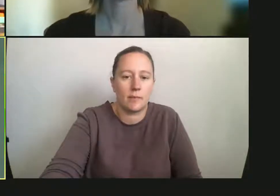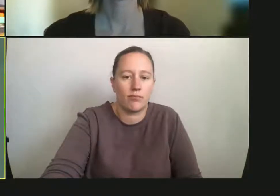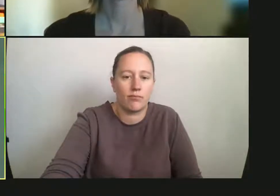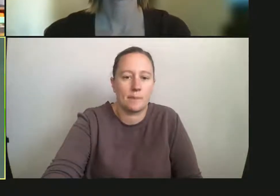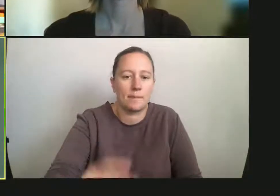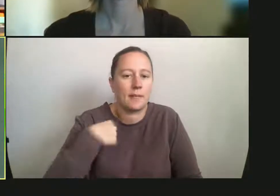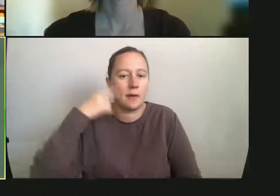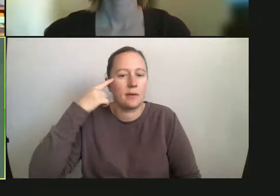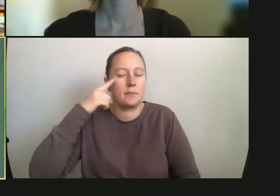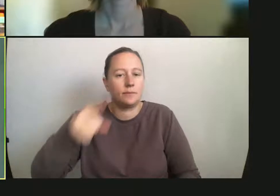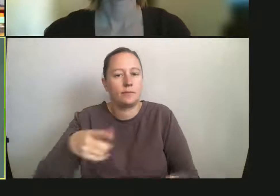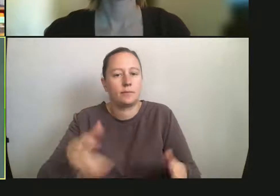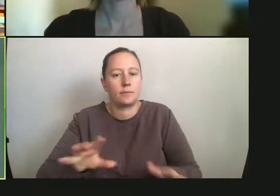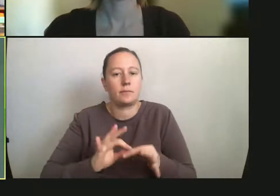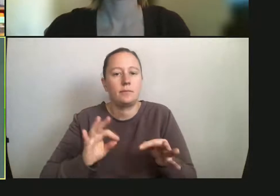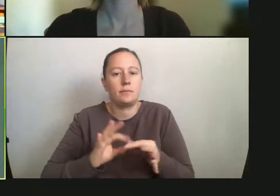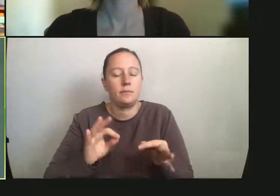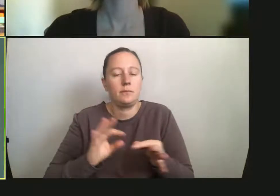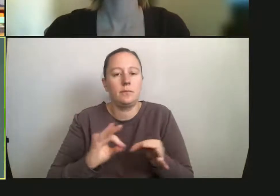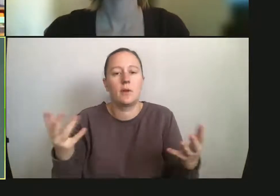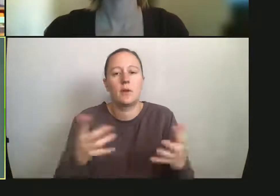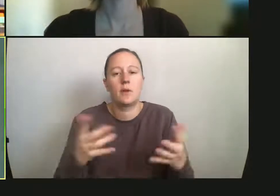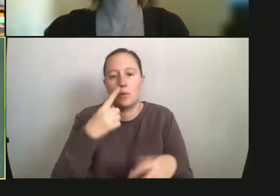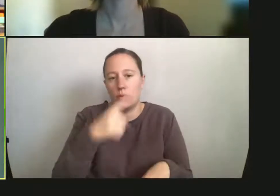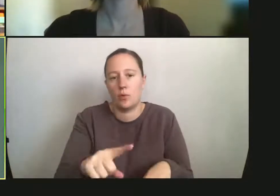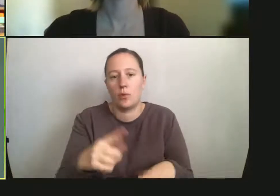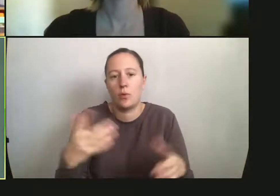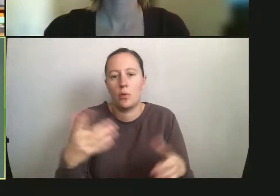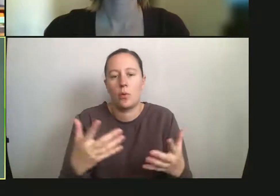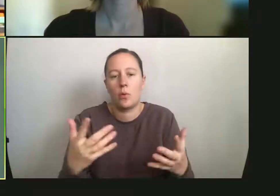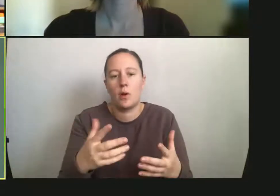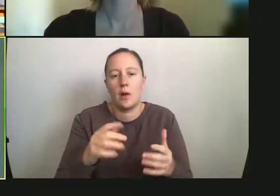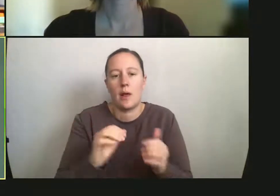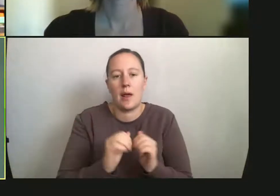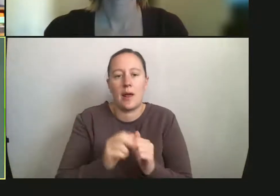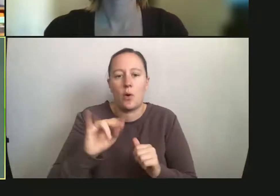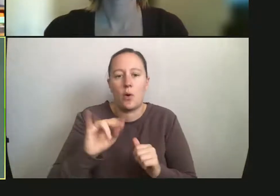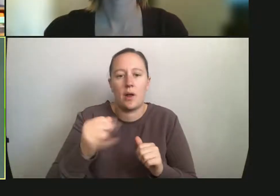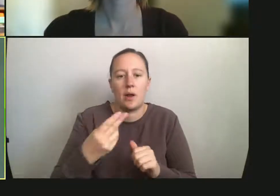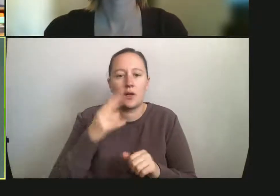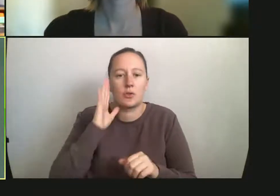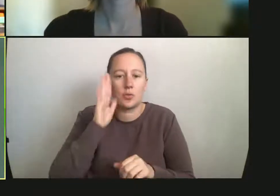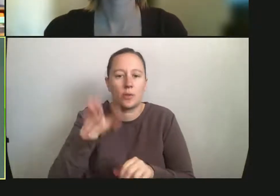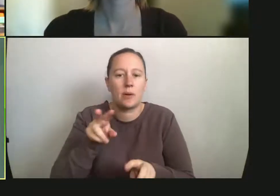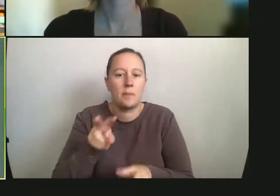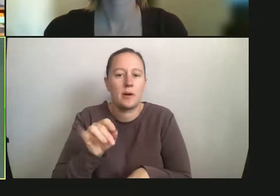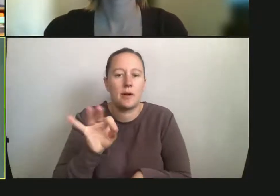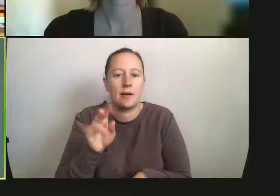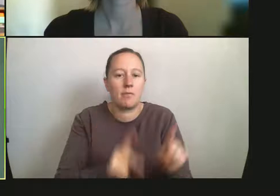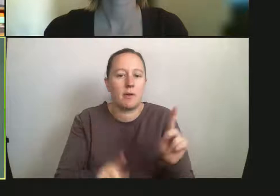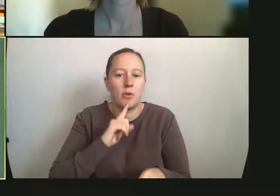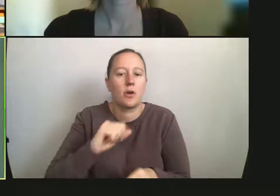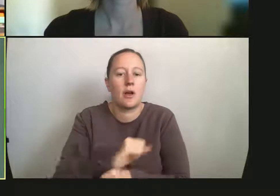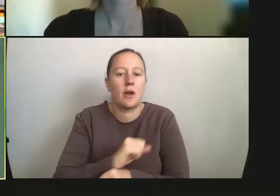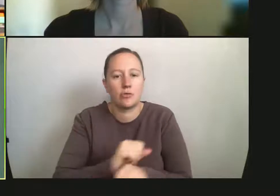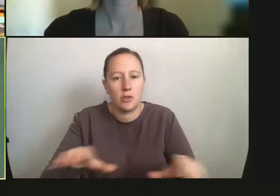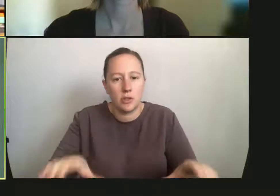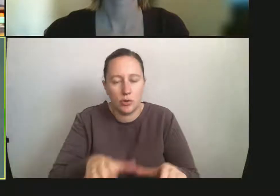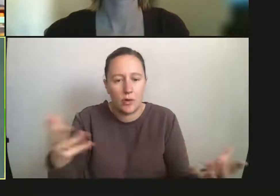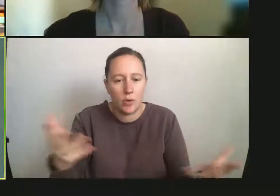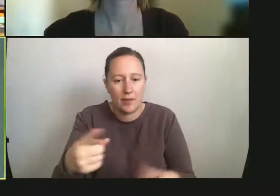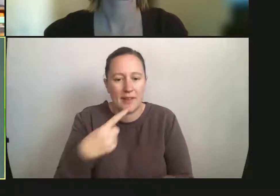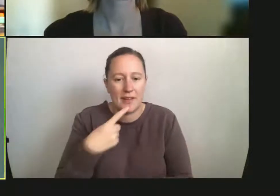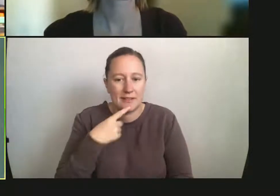mentioned that this was still in development, but can you talk about how NIH is going to monitor if people are really doing what they say they're